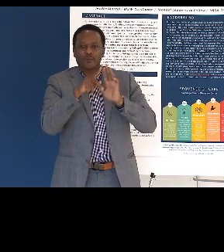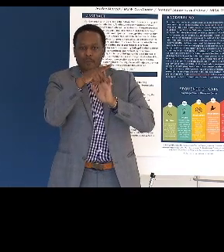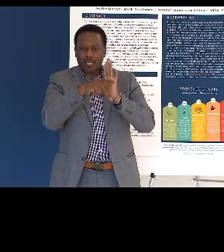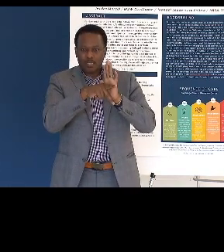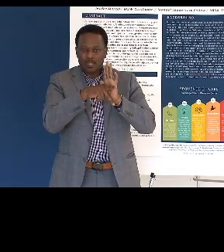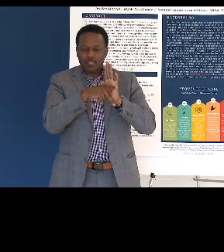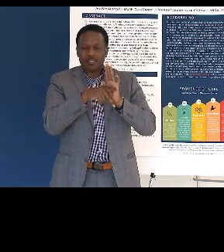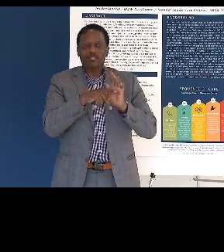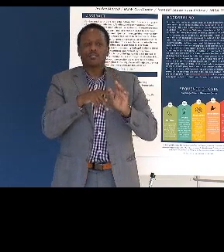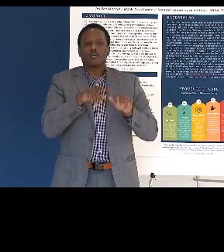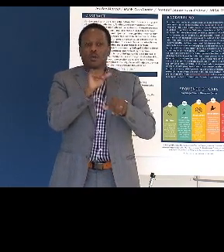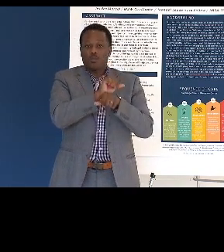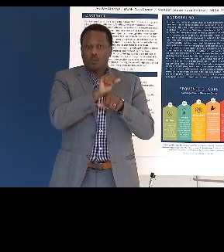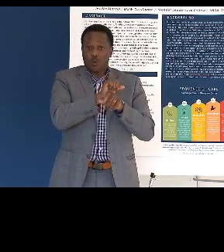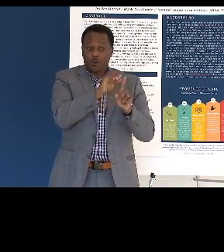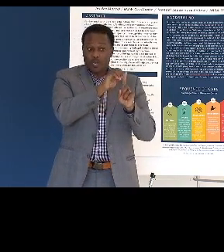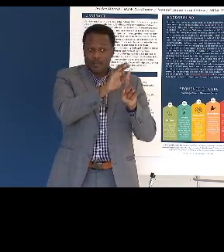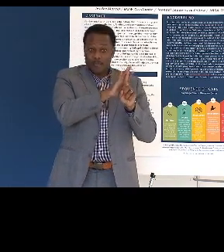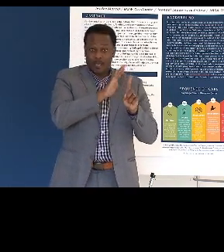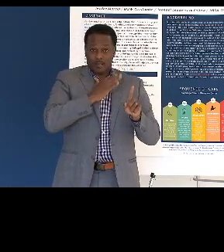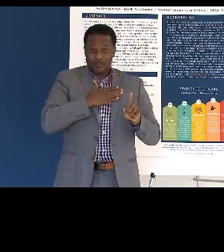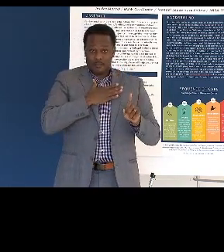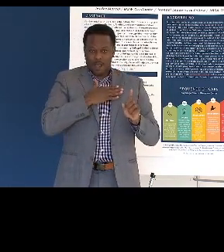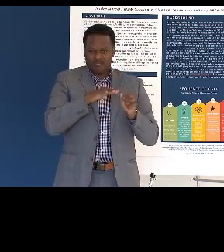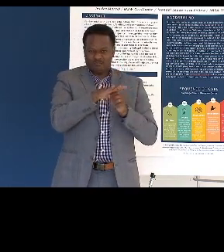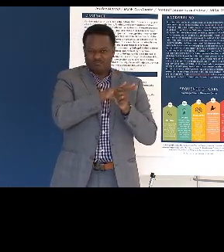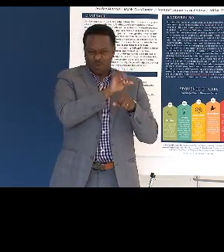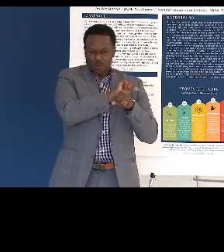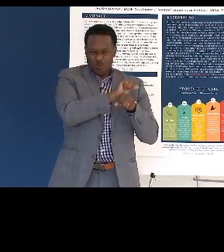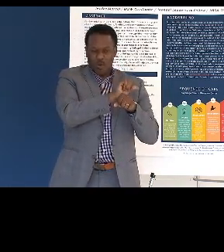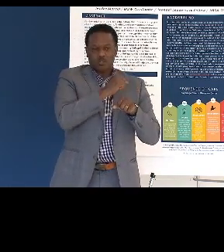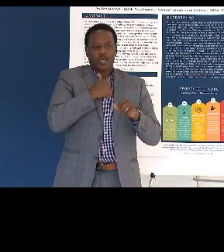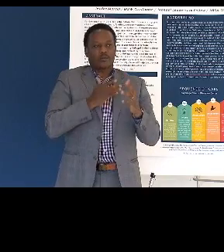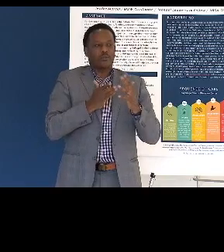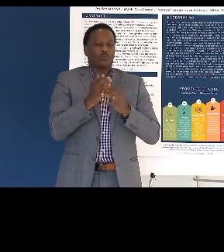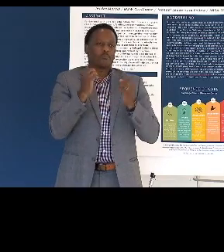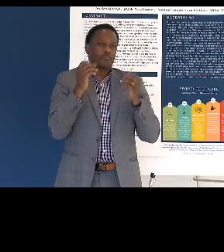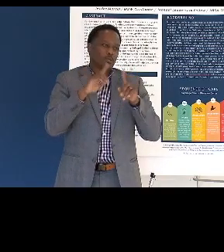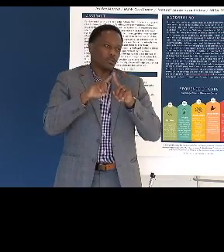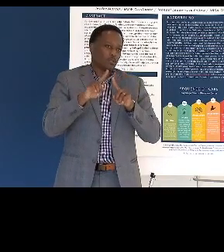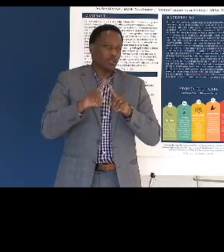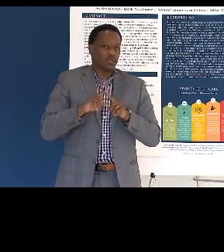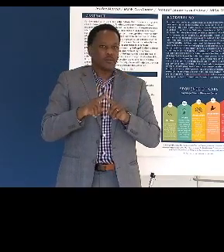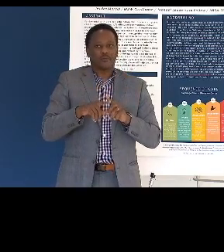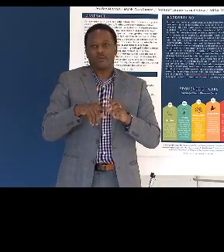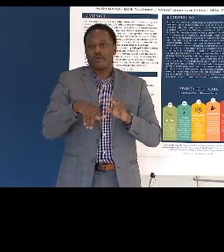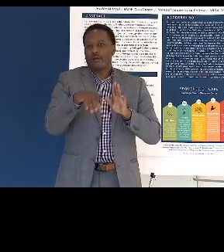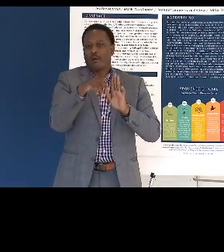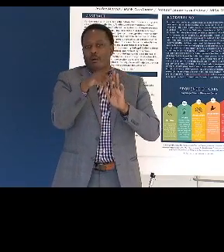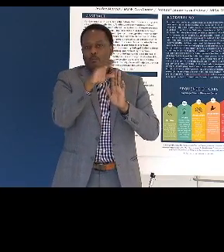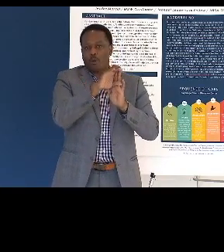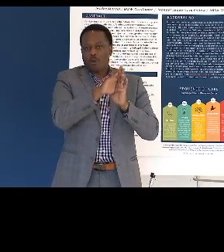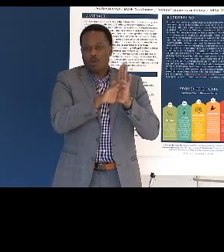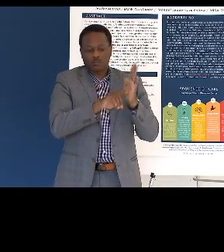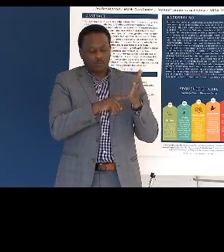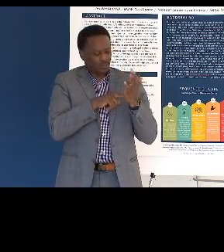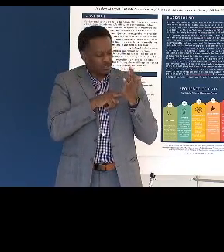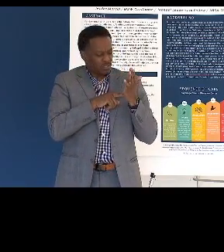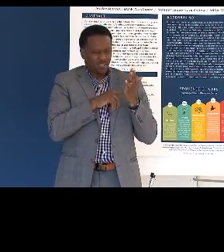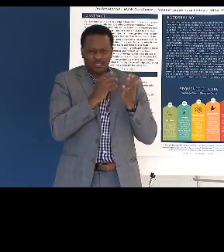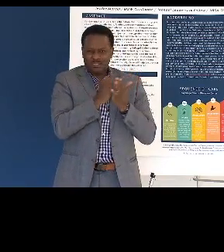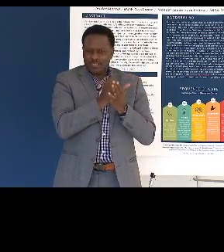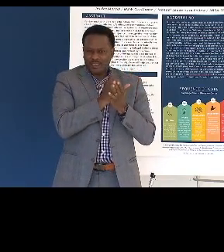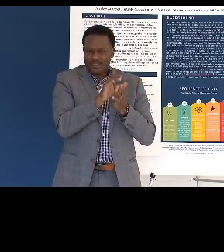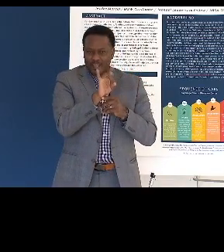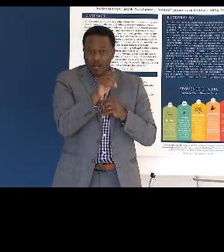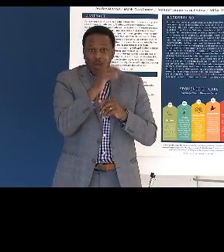worker impacted my field. So I had to go through a lot of protocol that I was not aware of to get the data, because